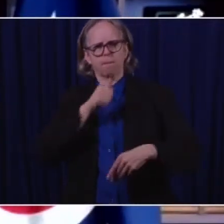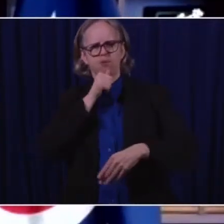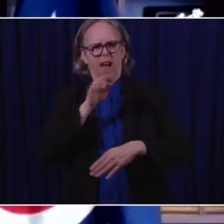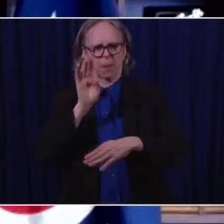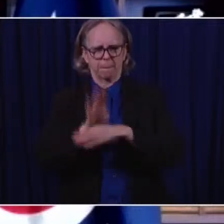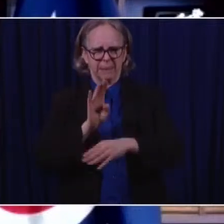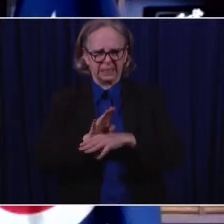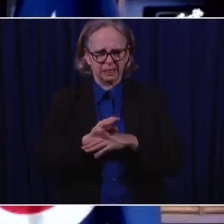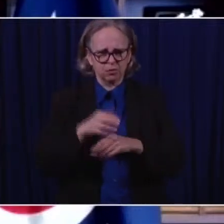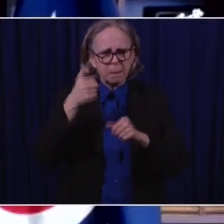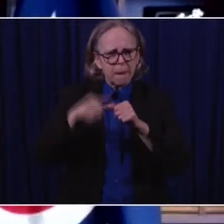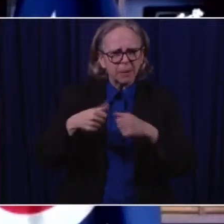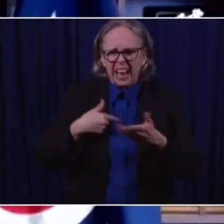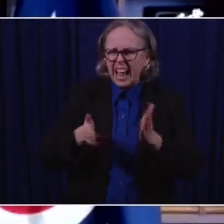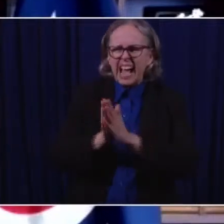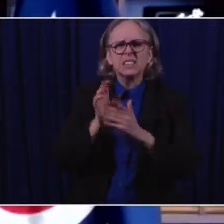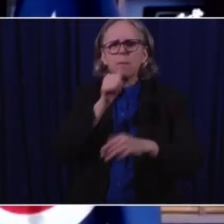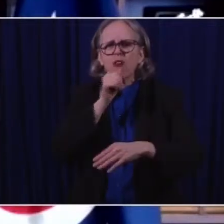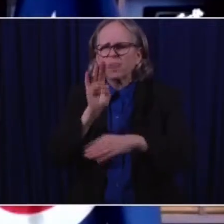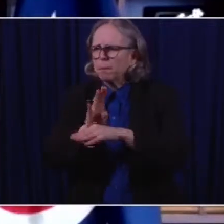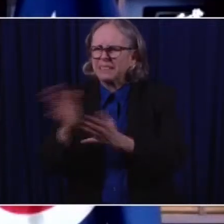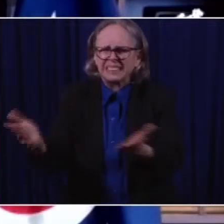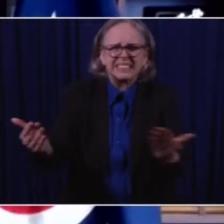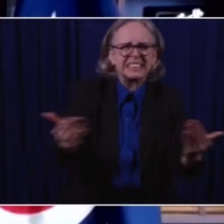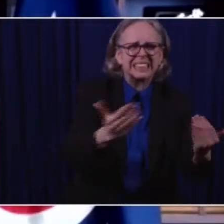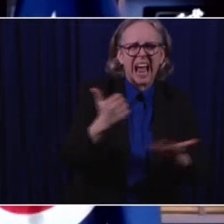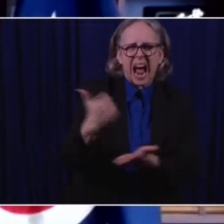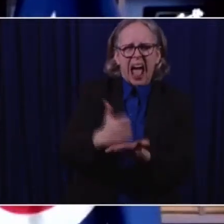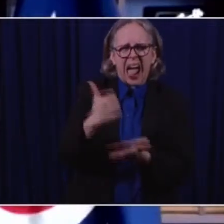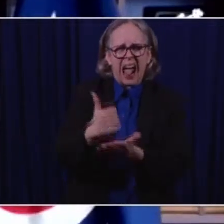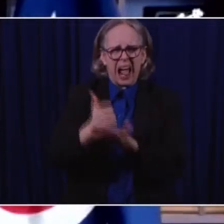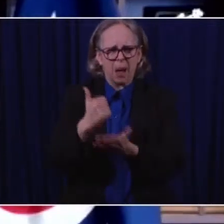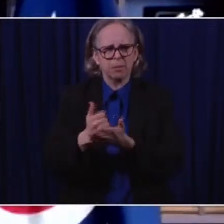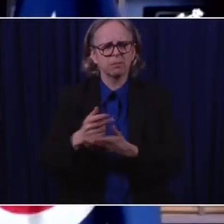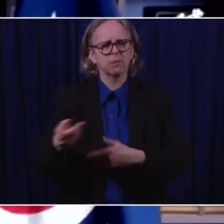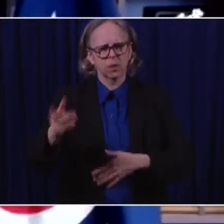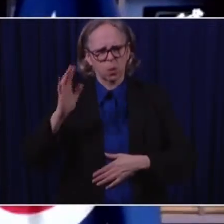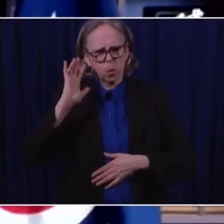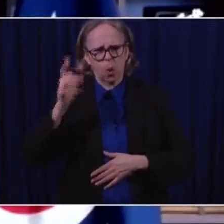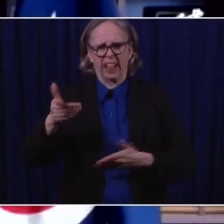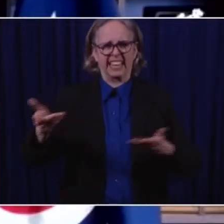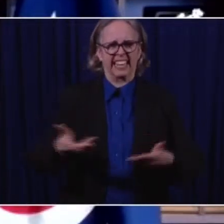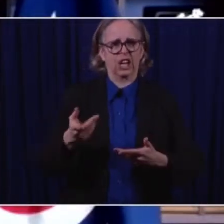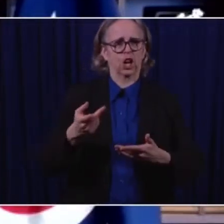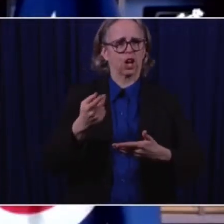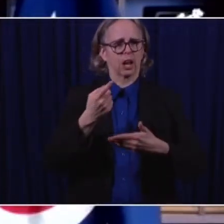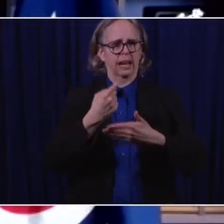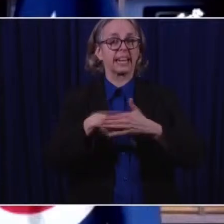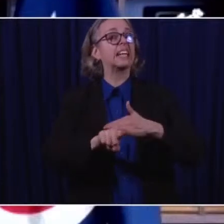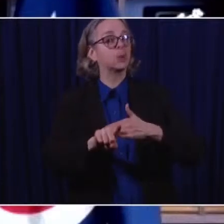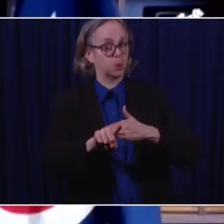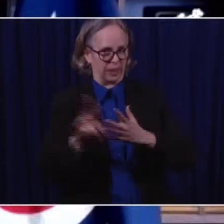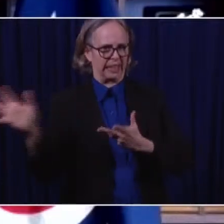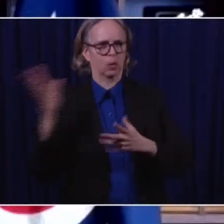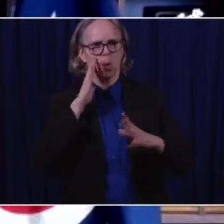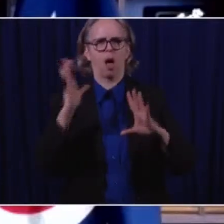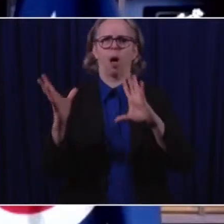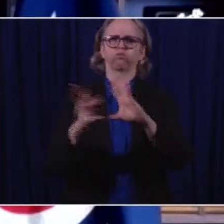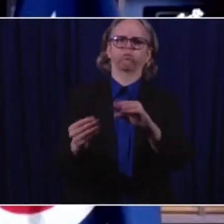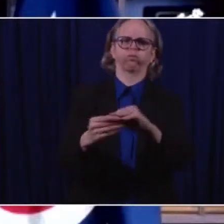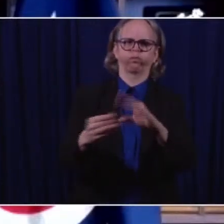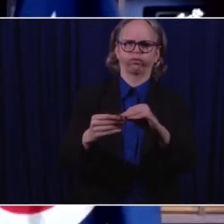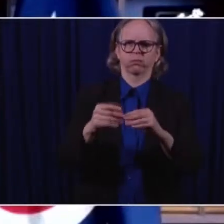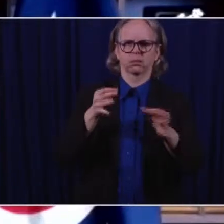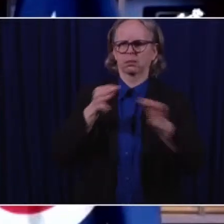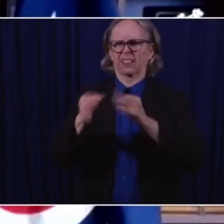the Department of Job and Family Services. He will be available next week, and we will have those who are dealing with this in